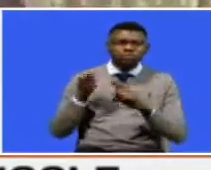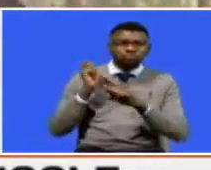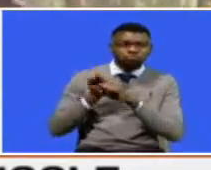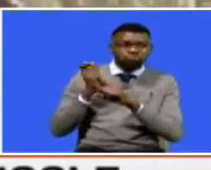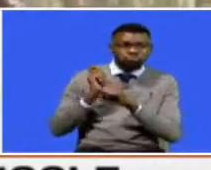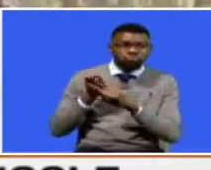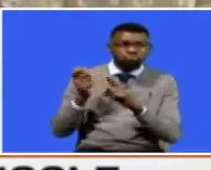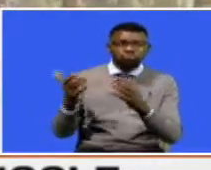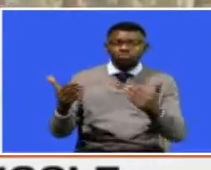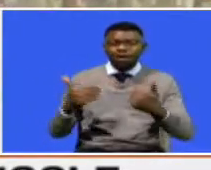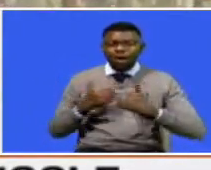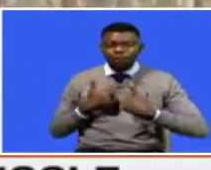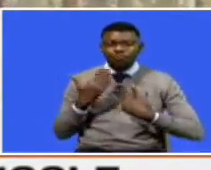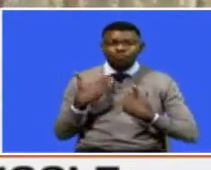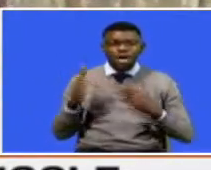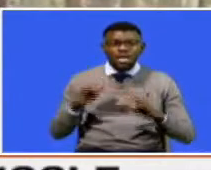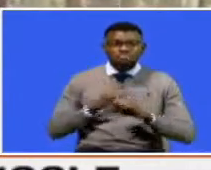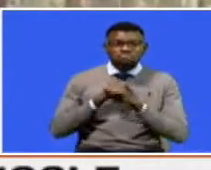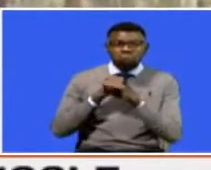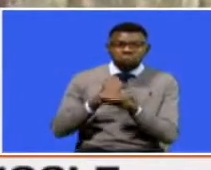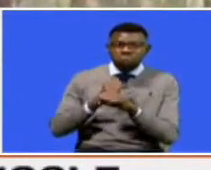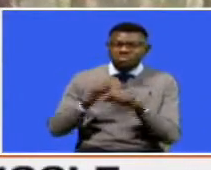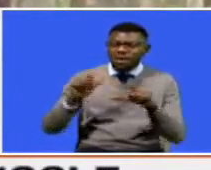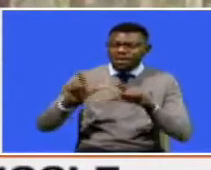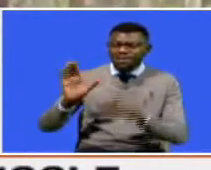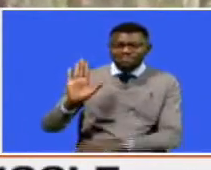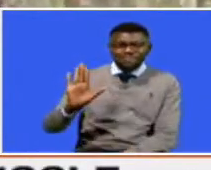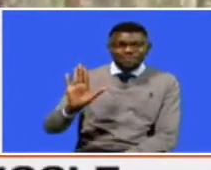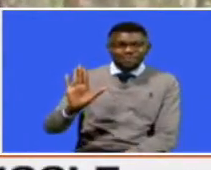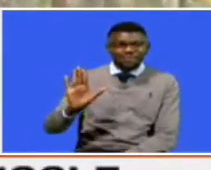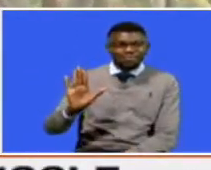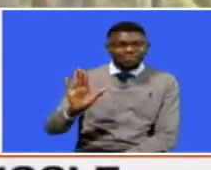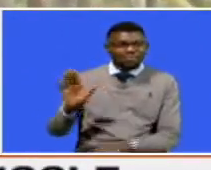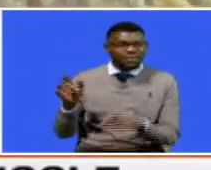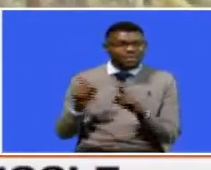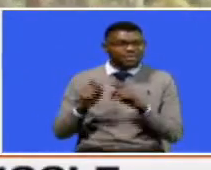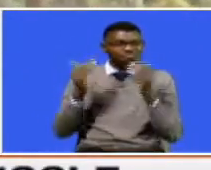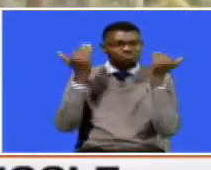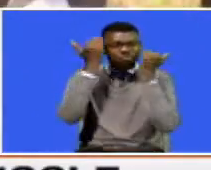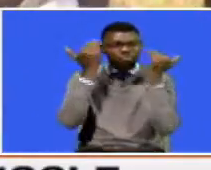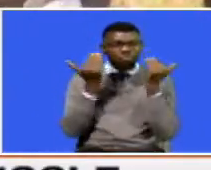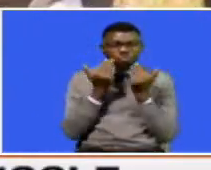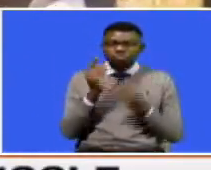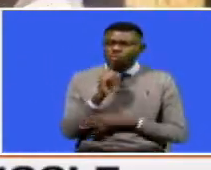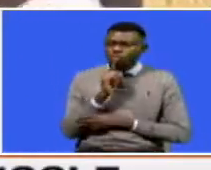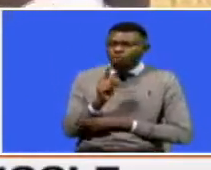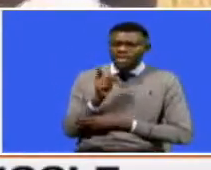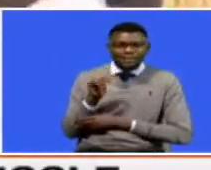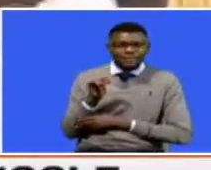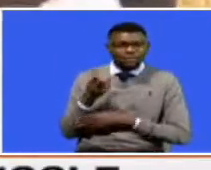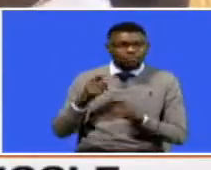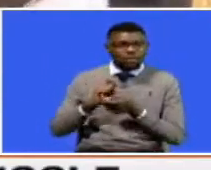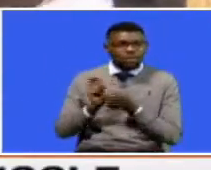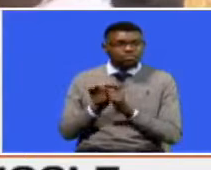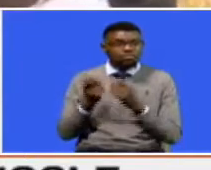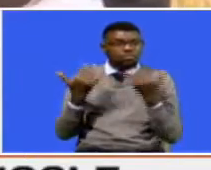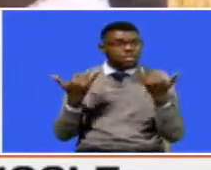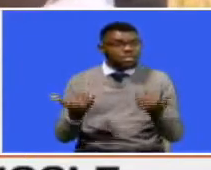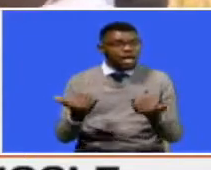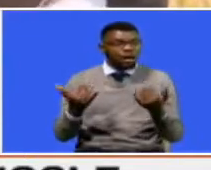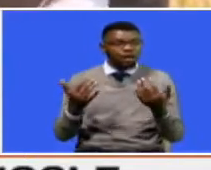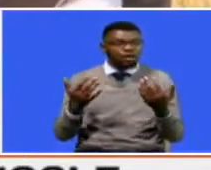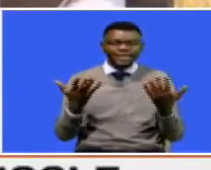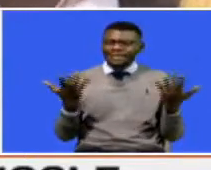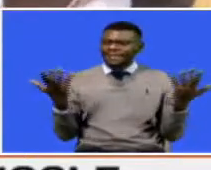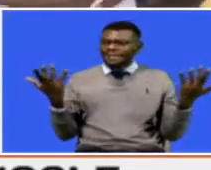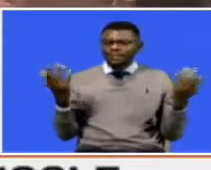structures in a move to reclaim the land. Mais claimed that with the court orders taking shape, the landowners were left in